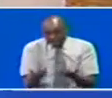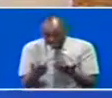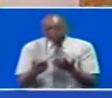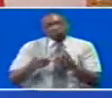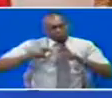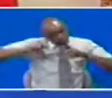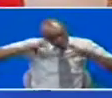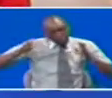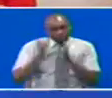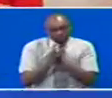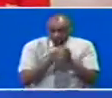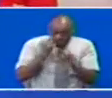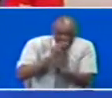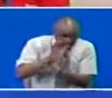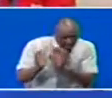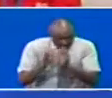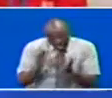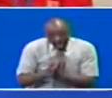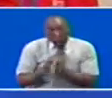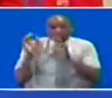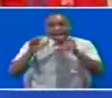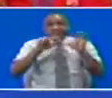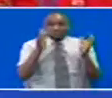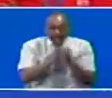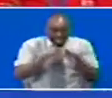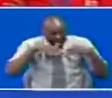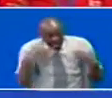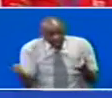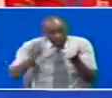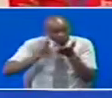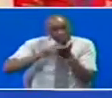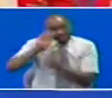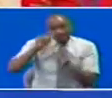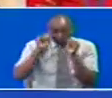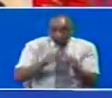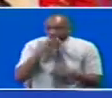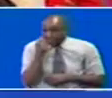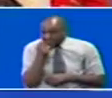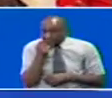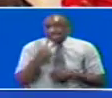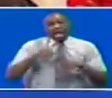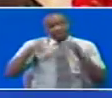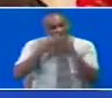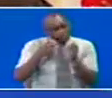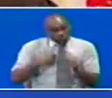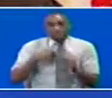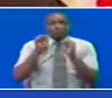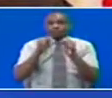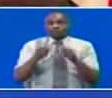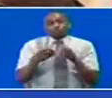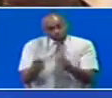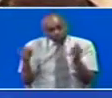review of Britam's operations, the market, and how its resources can best be deployed to meet the needs of